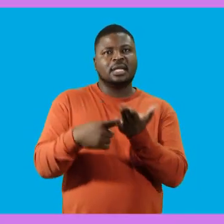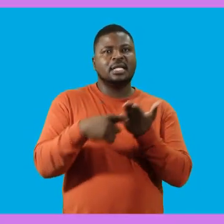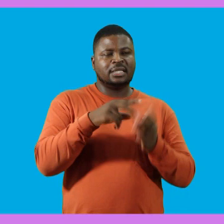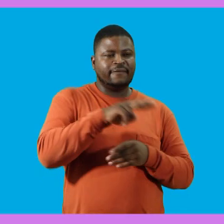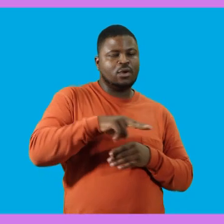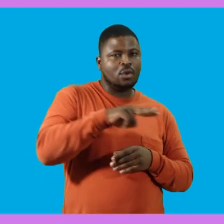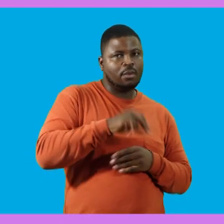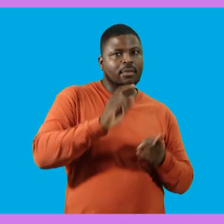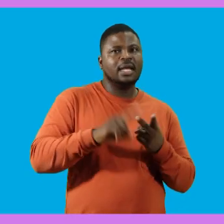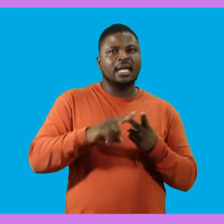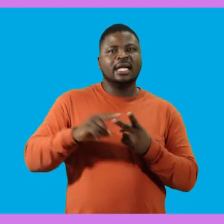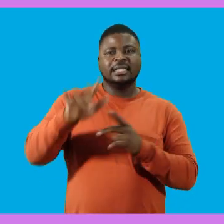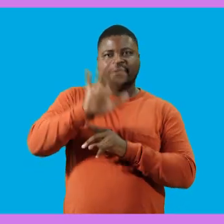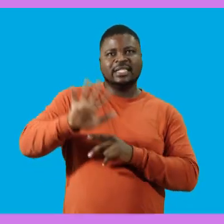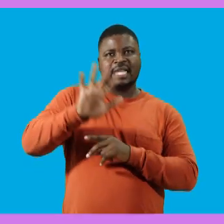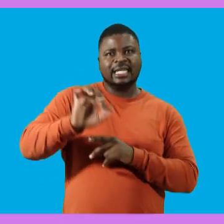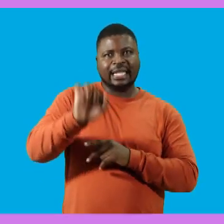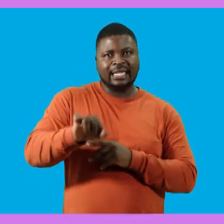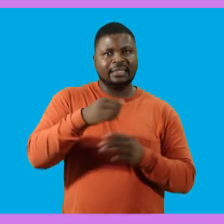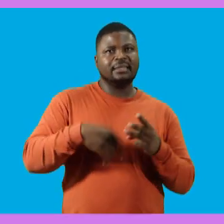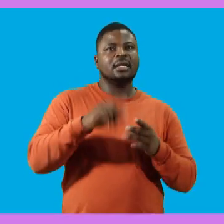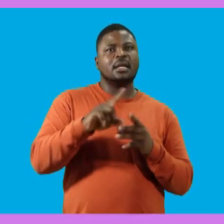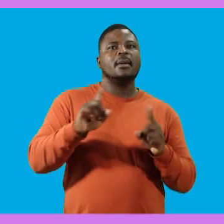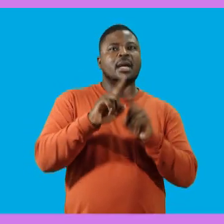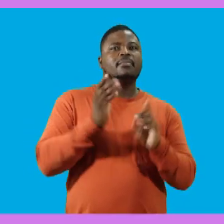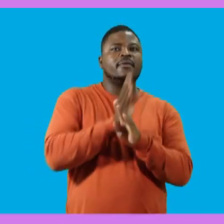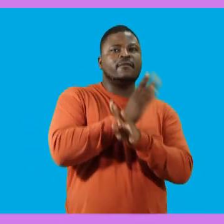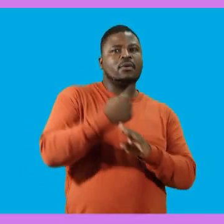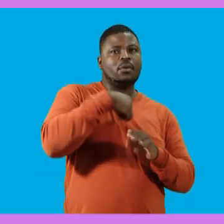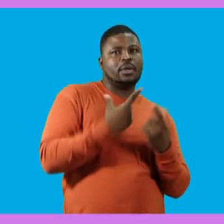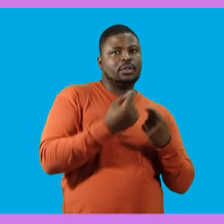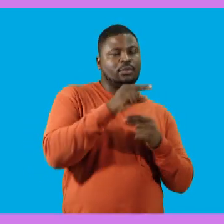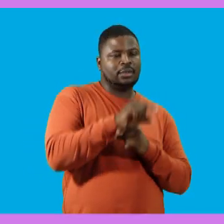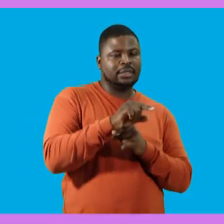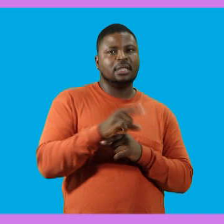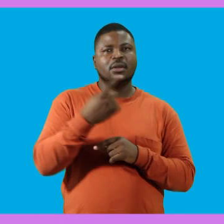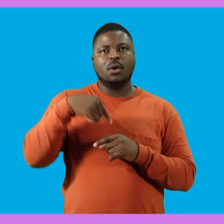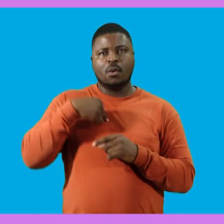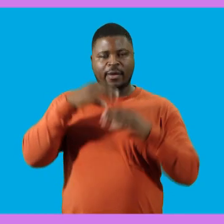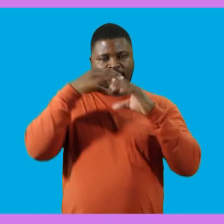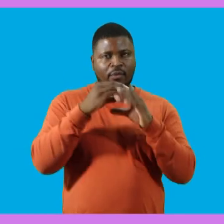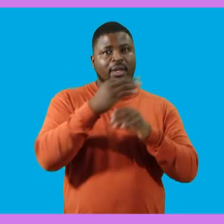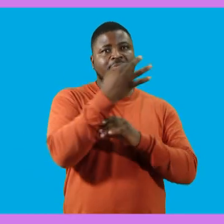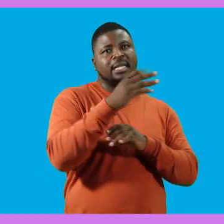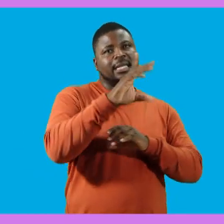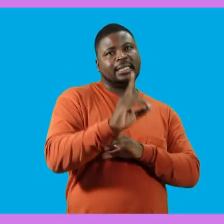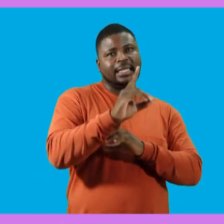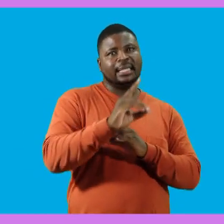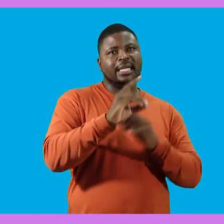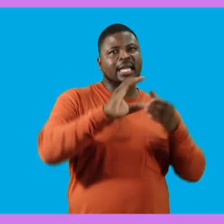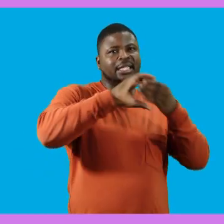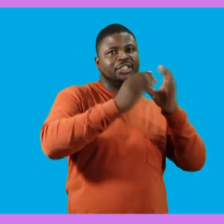and surface area. But before we did that, we looked at the different 3D